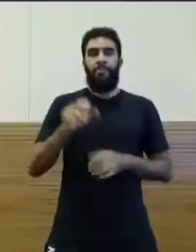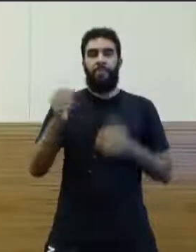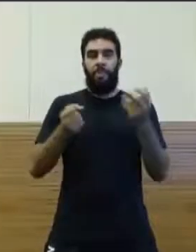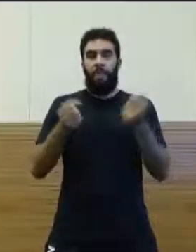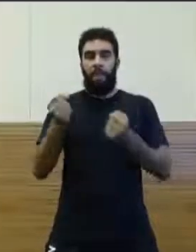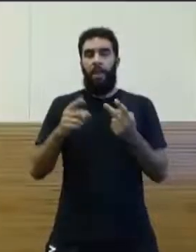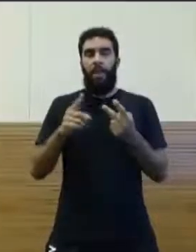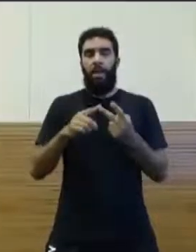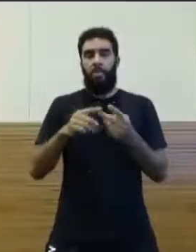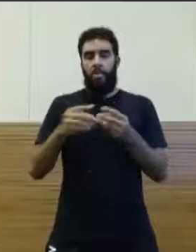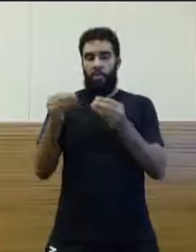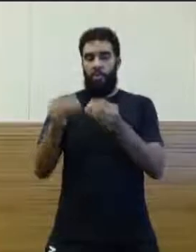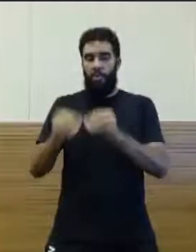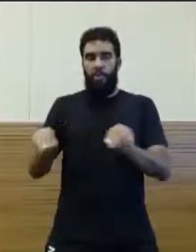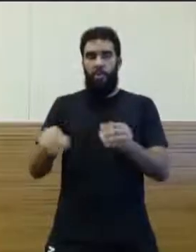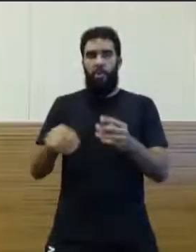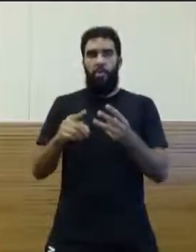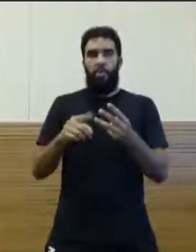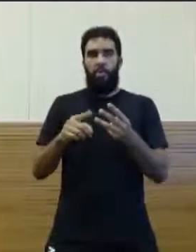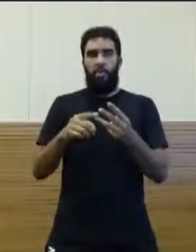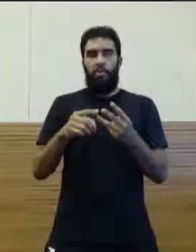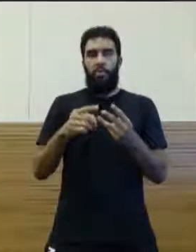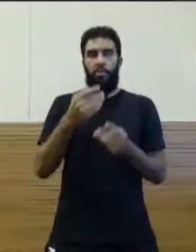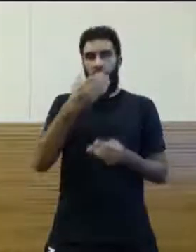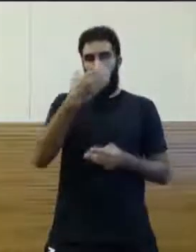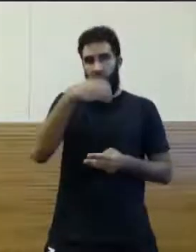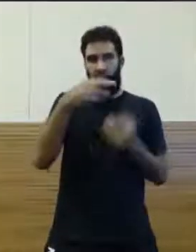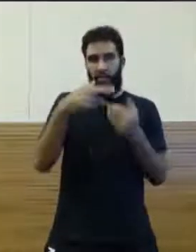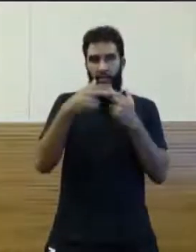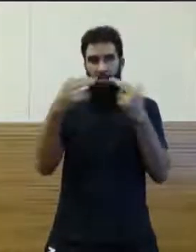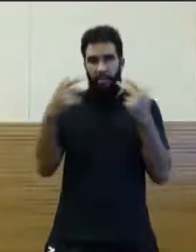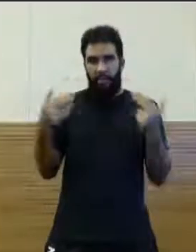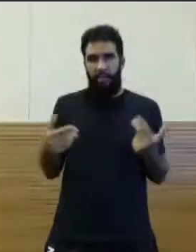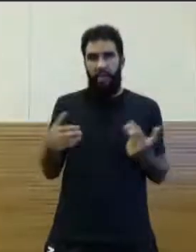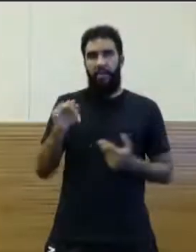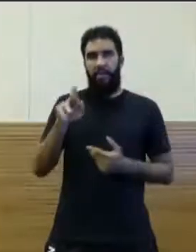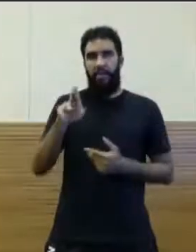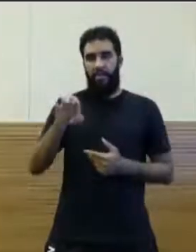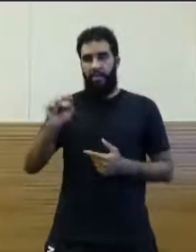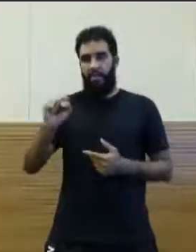also milk, eggs, and other natural products,